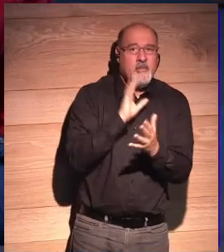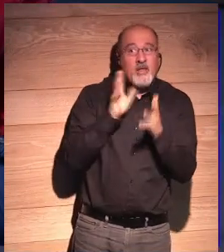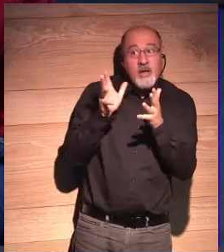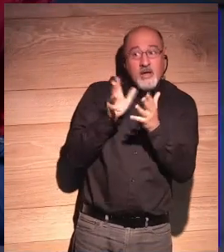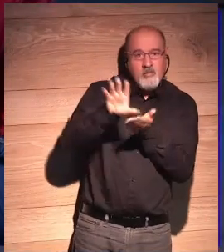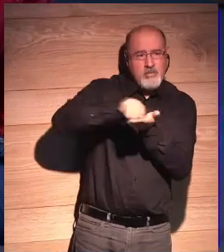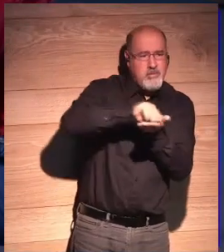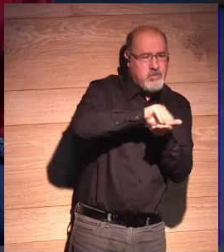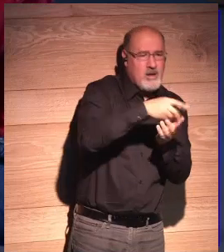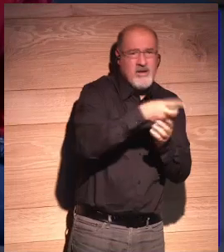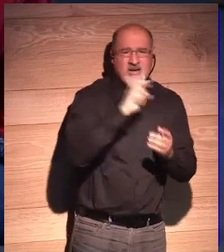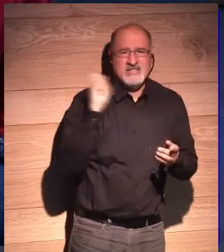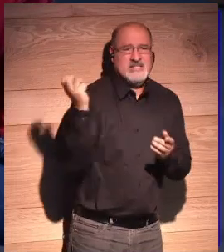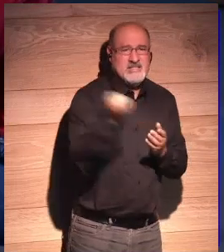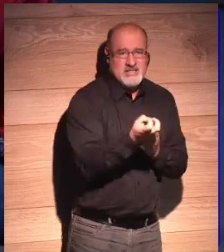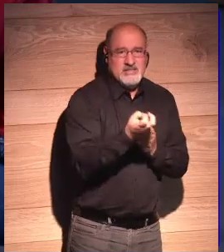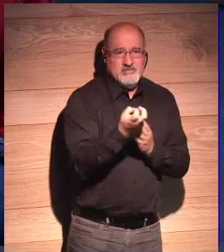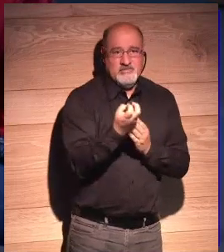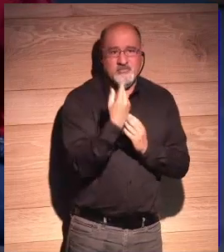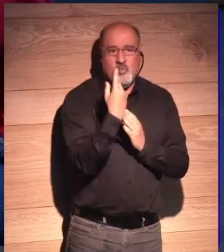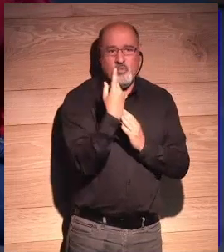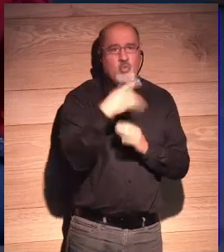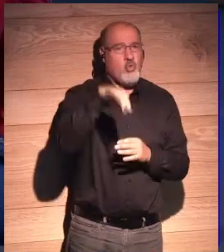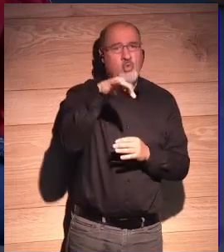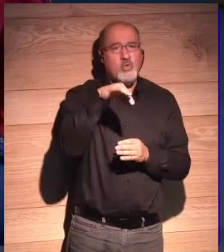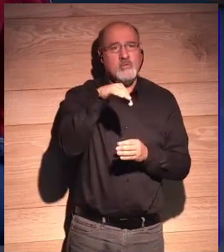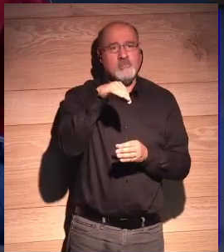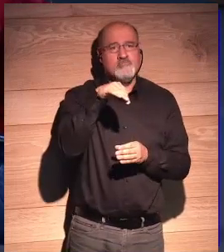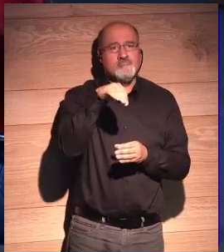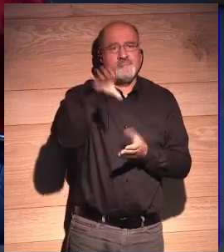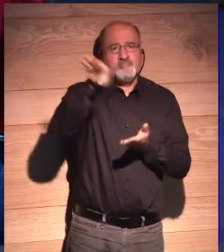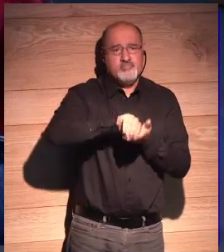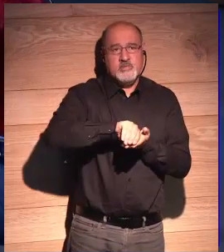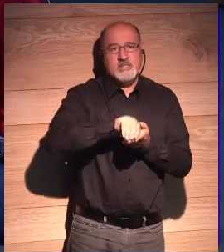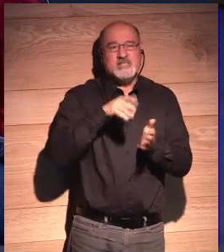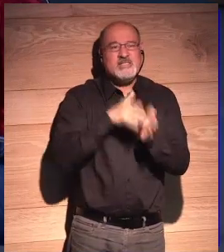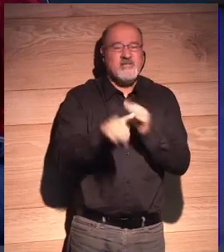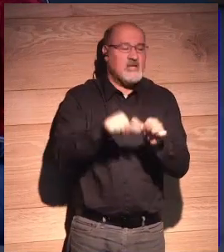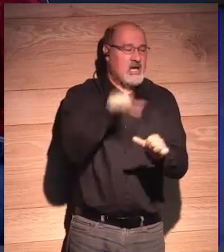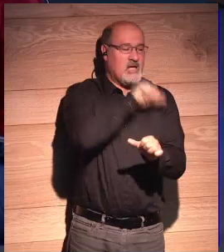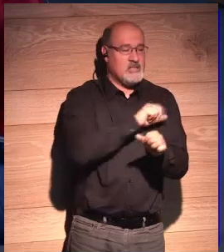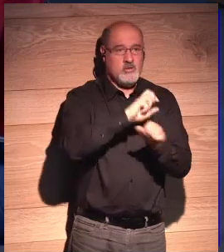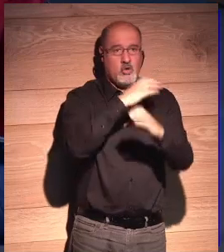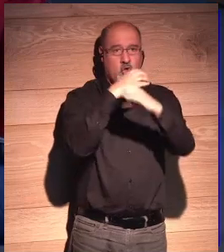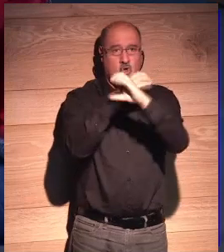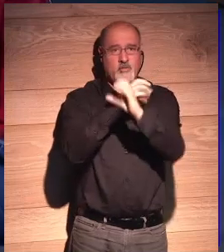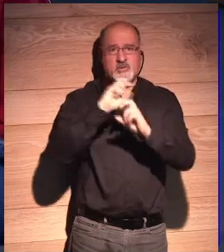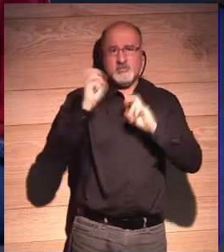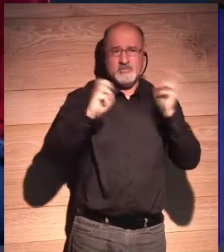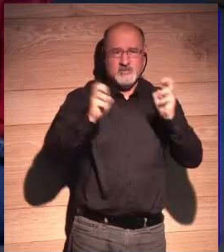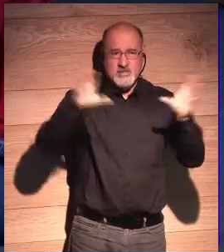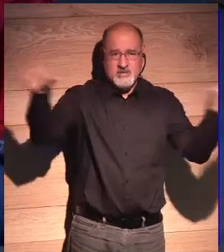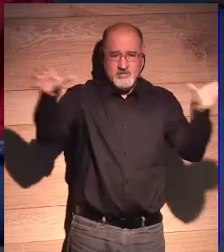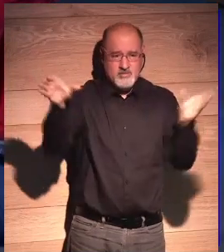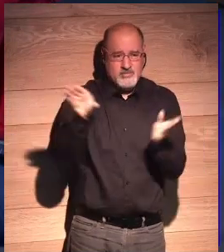strips coming from different authors. So it seems that they're coming from different sources, like if it was a collection of different comics rather